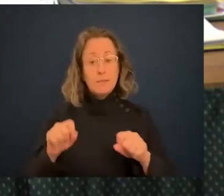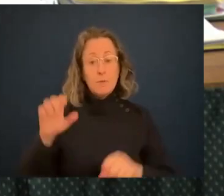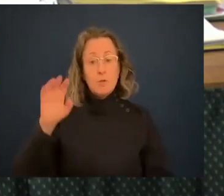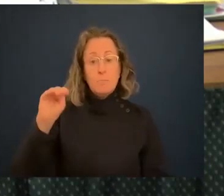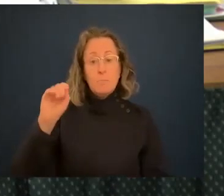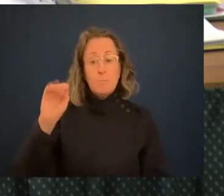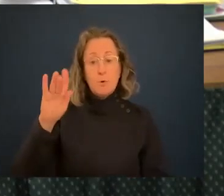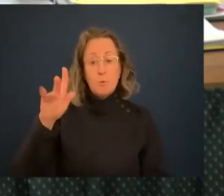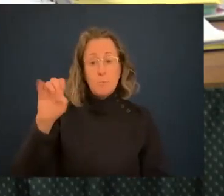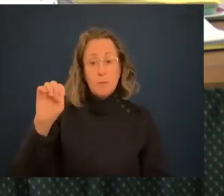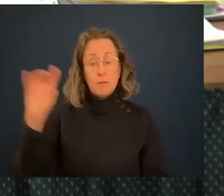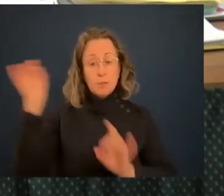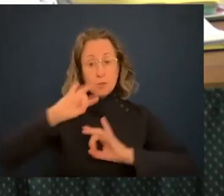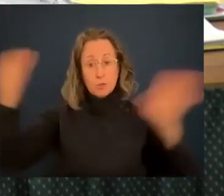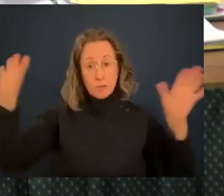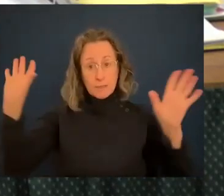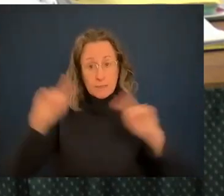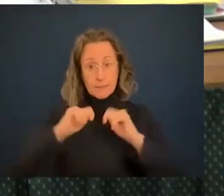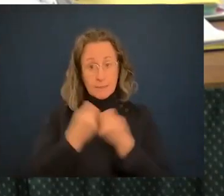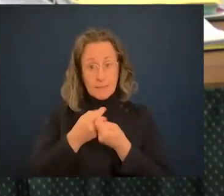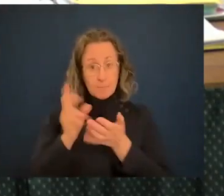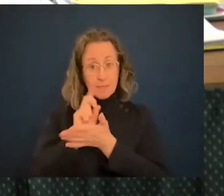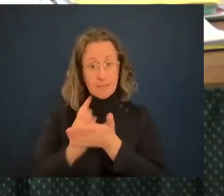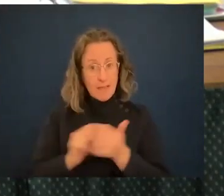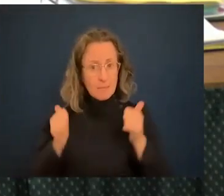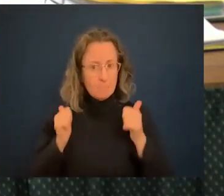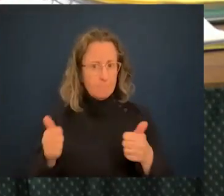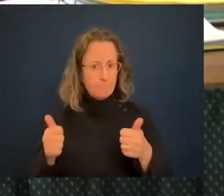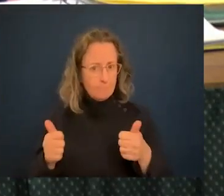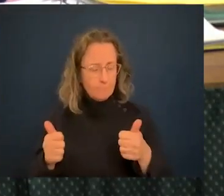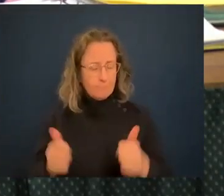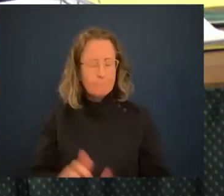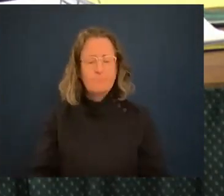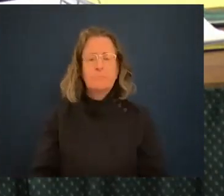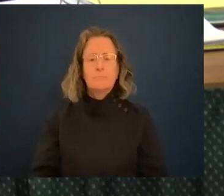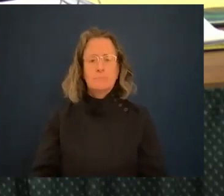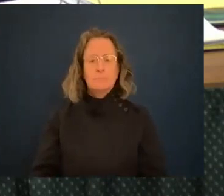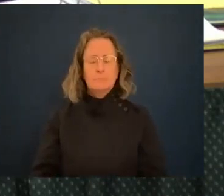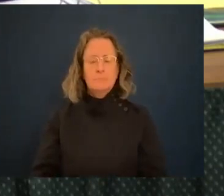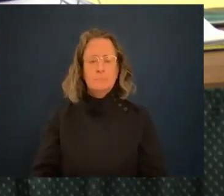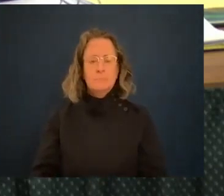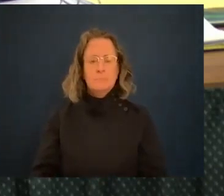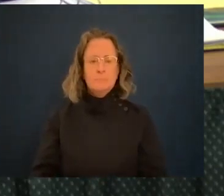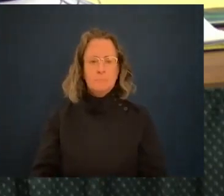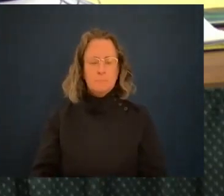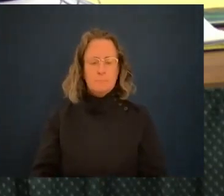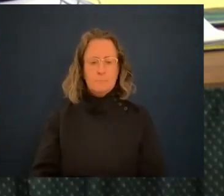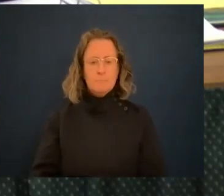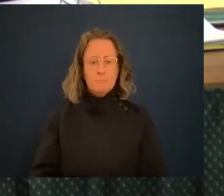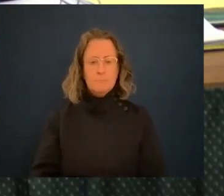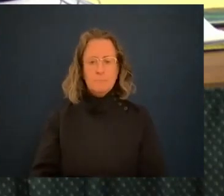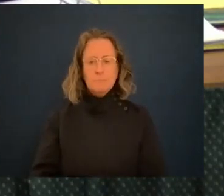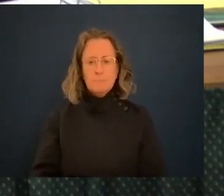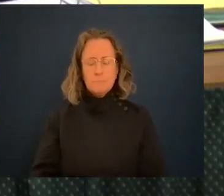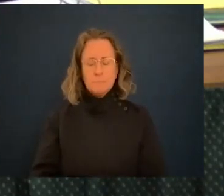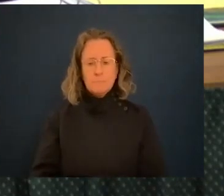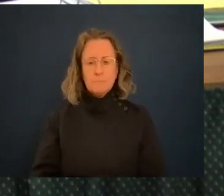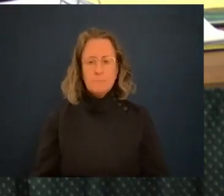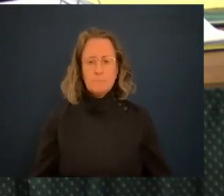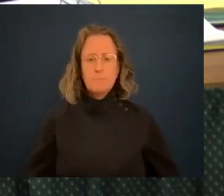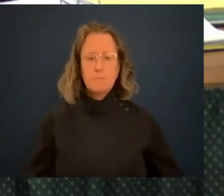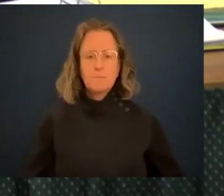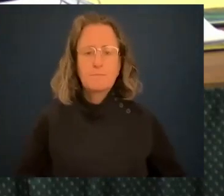design um but I'm also understand the um